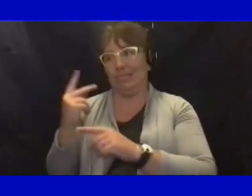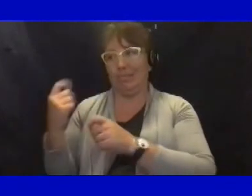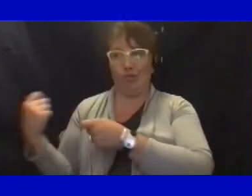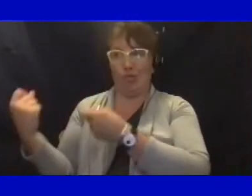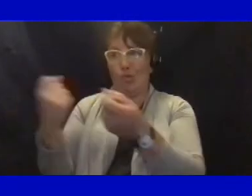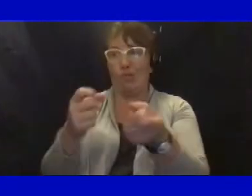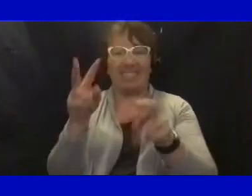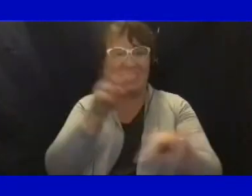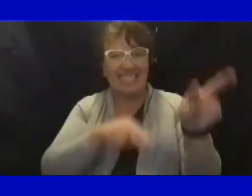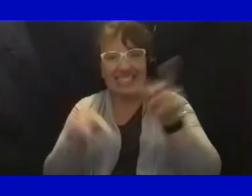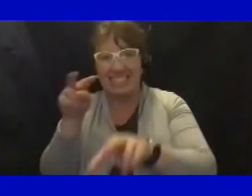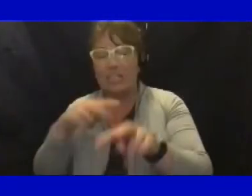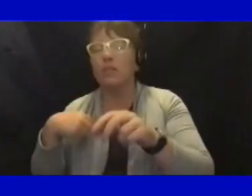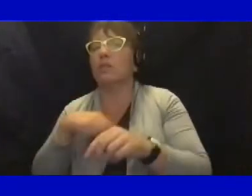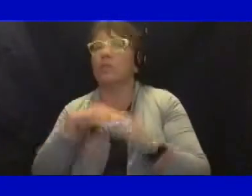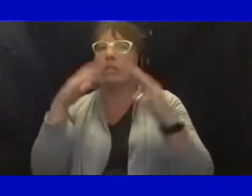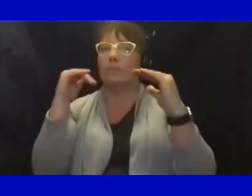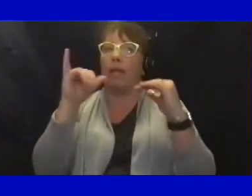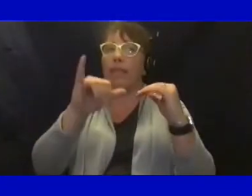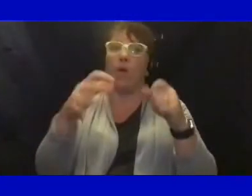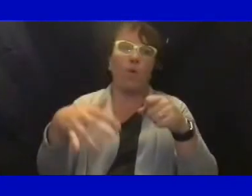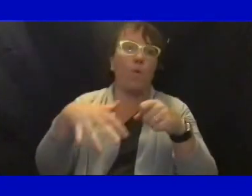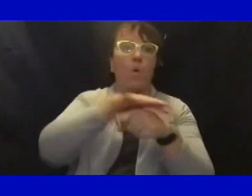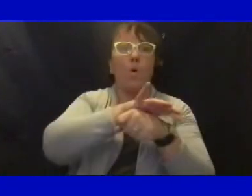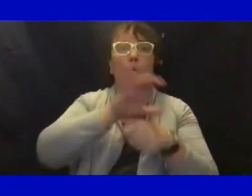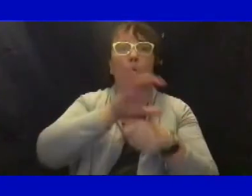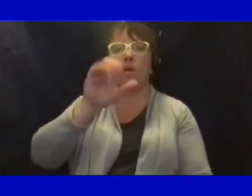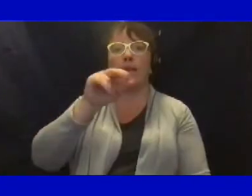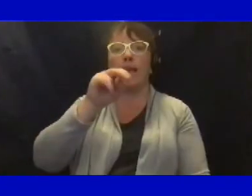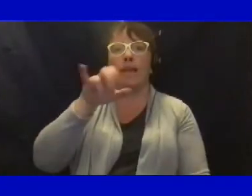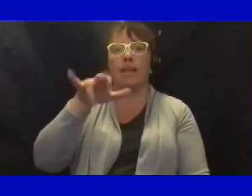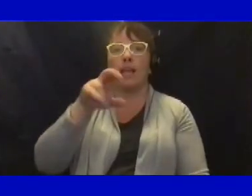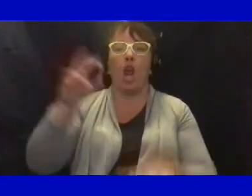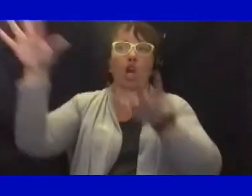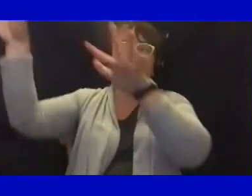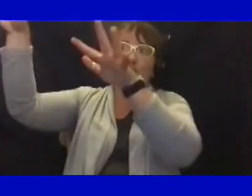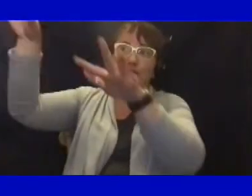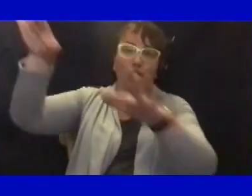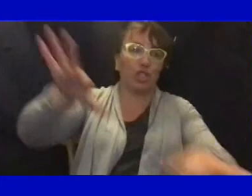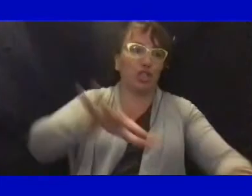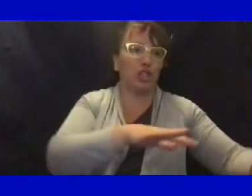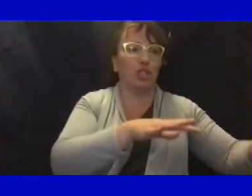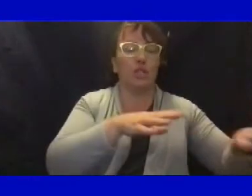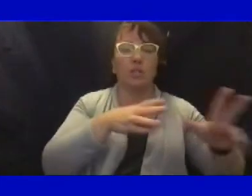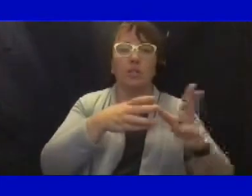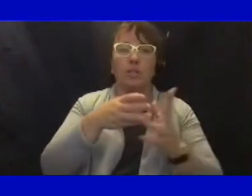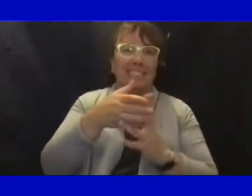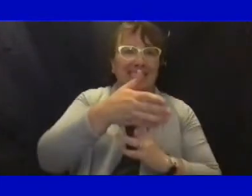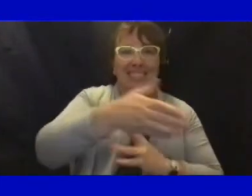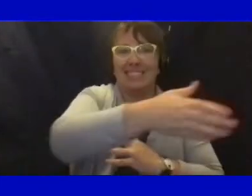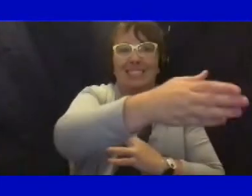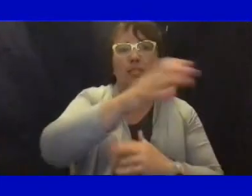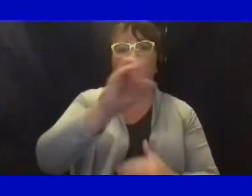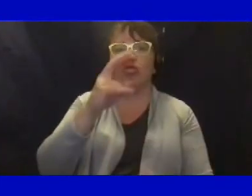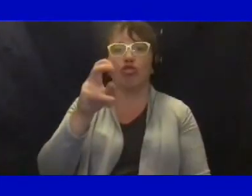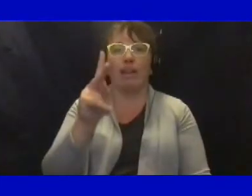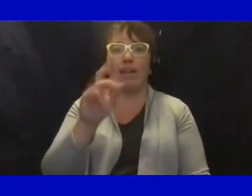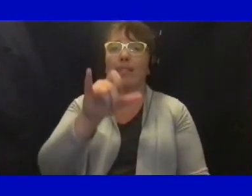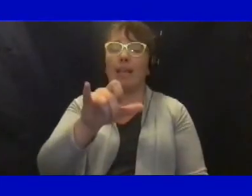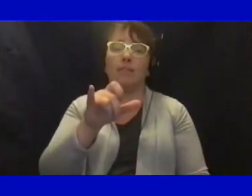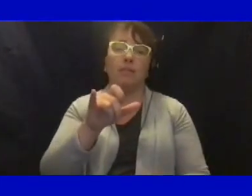that whole canyon to just come right down that creek, and that's common for